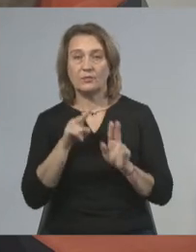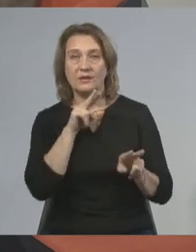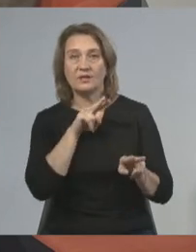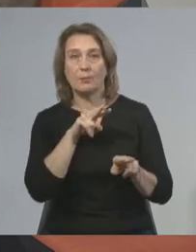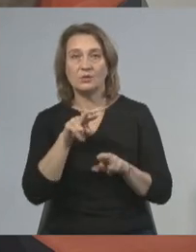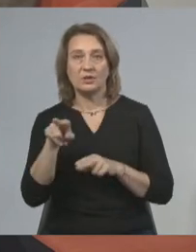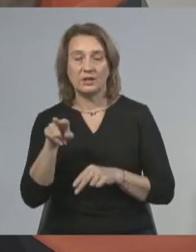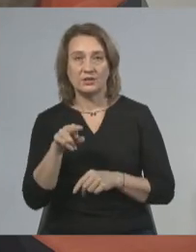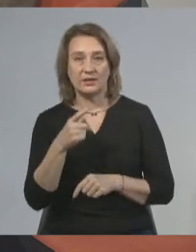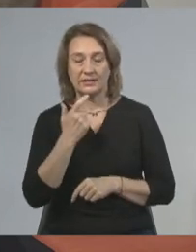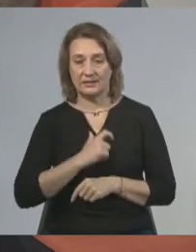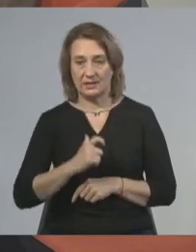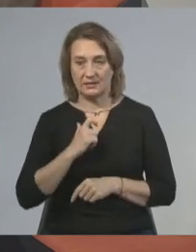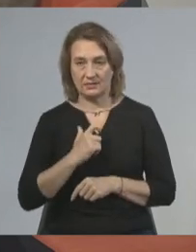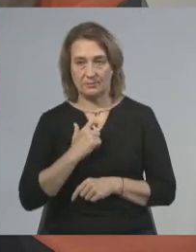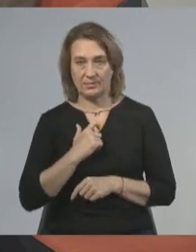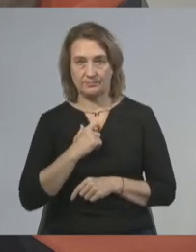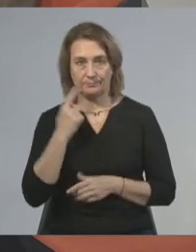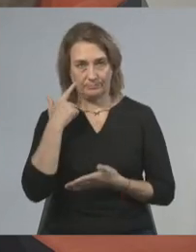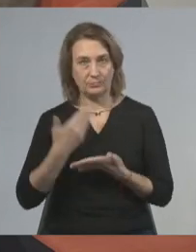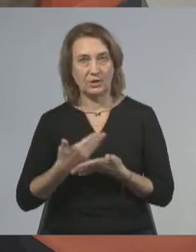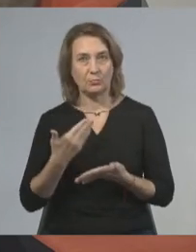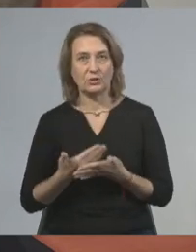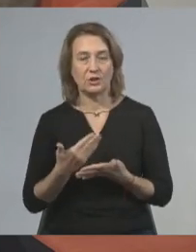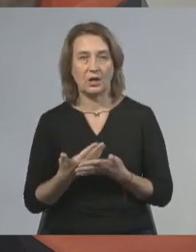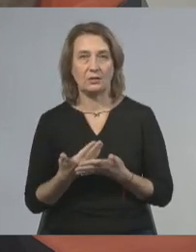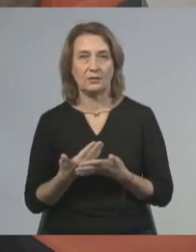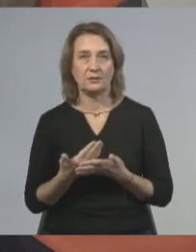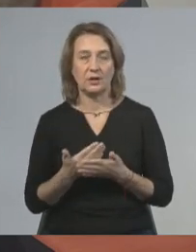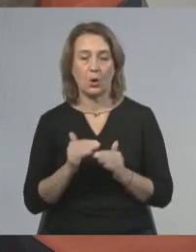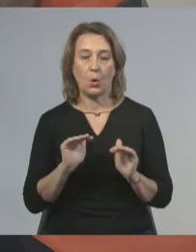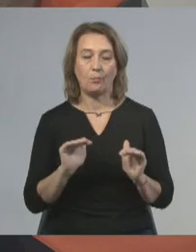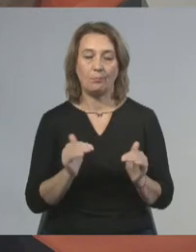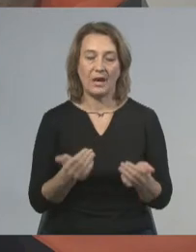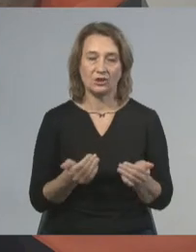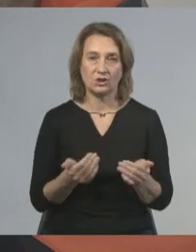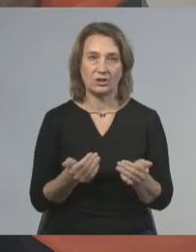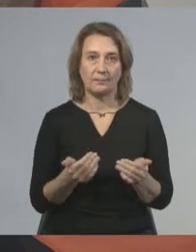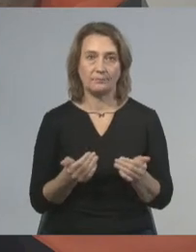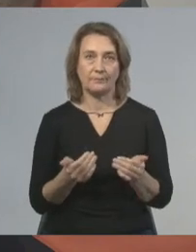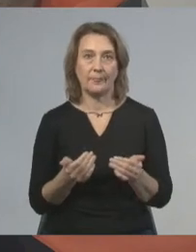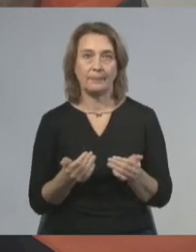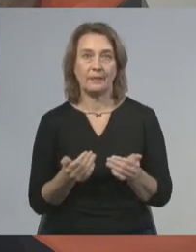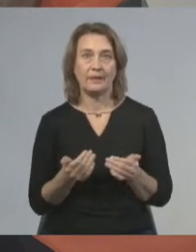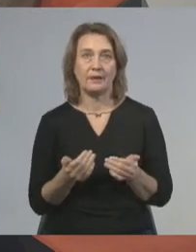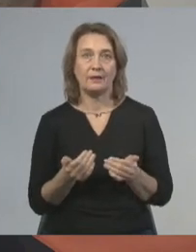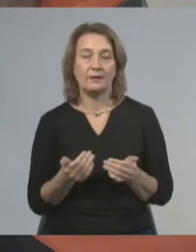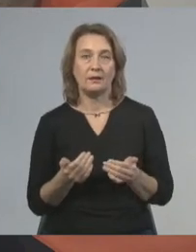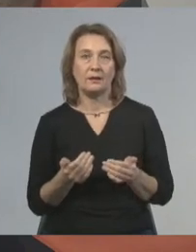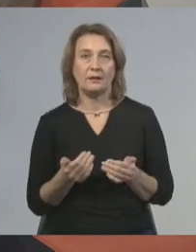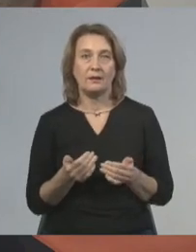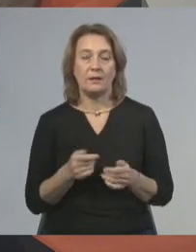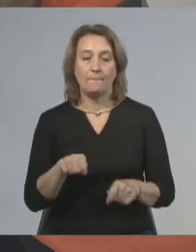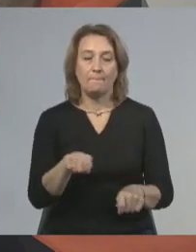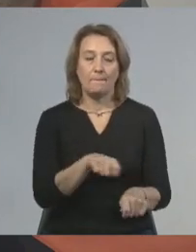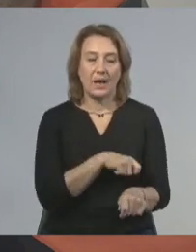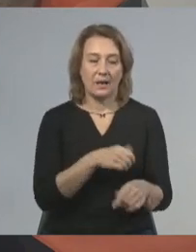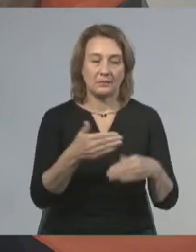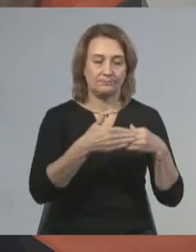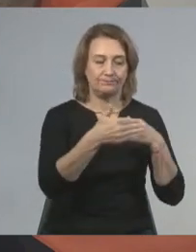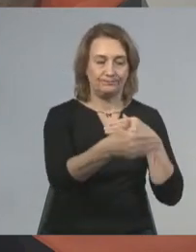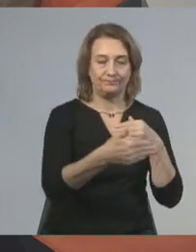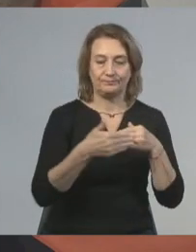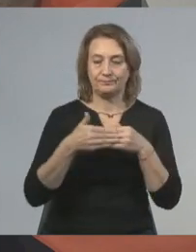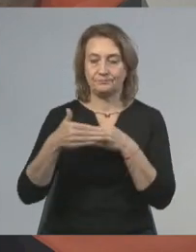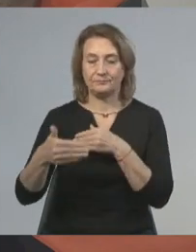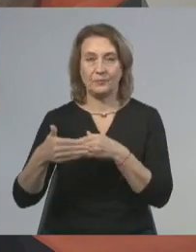do you plan for observers such possibilities of potential restrictions or limitations in meters to